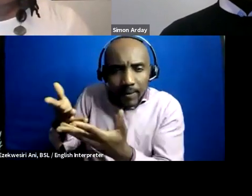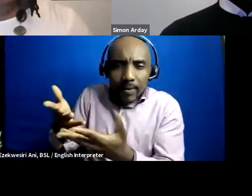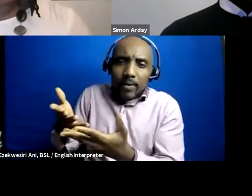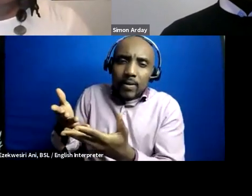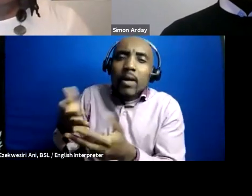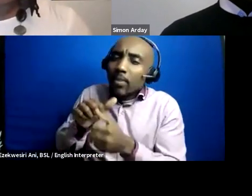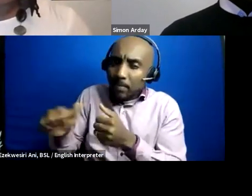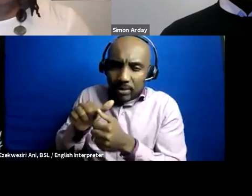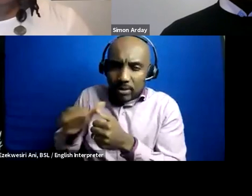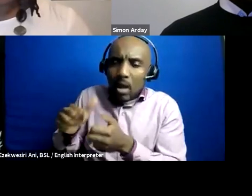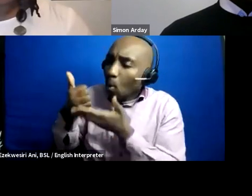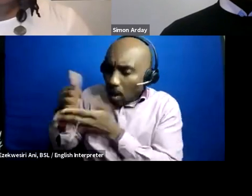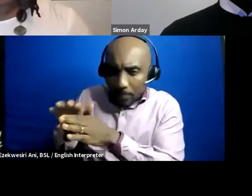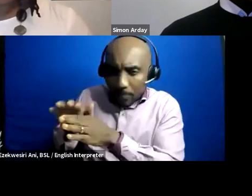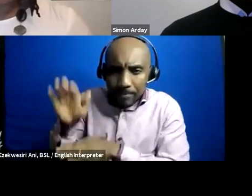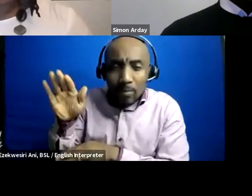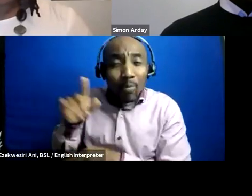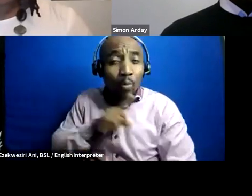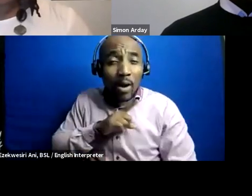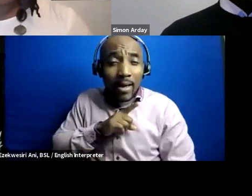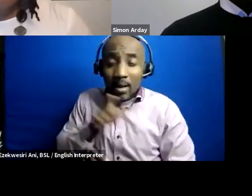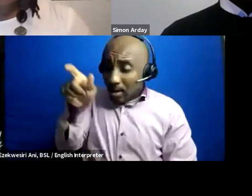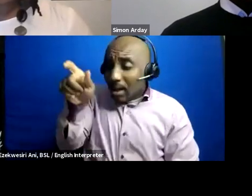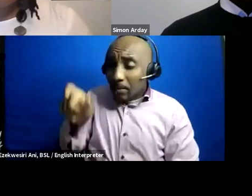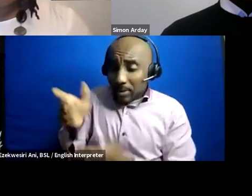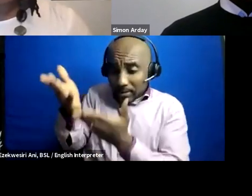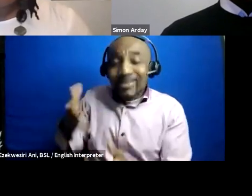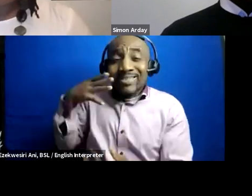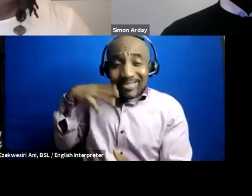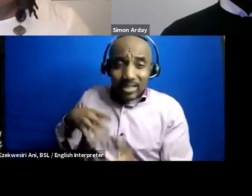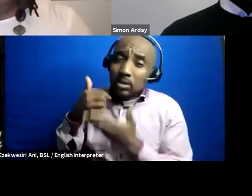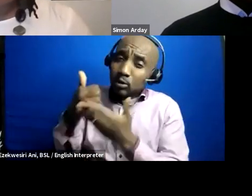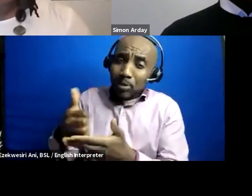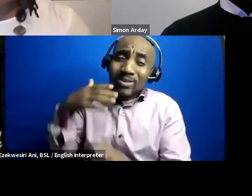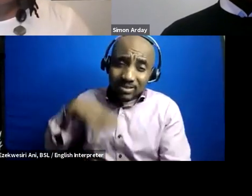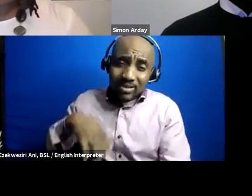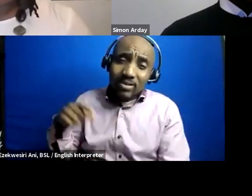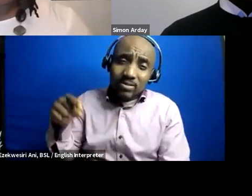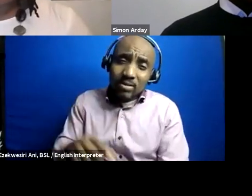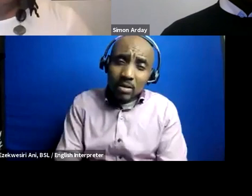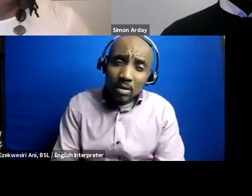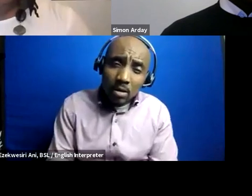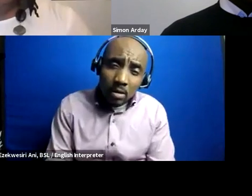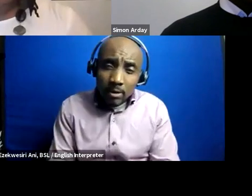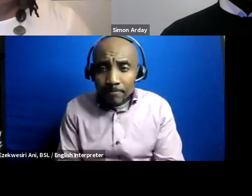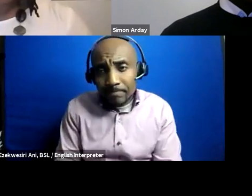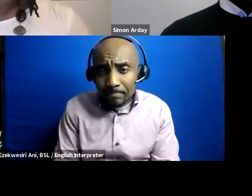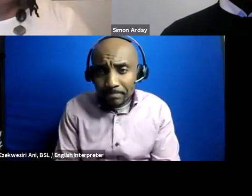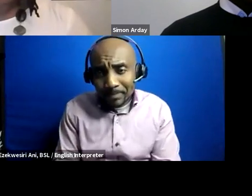the more the better, because they'll need your support. They'll need your support, because when it gets,